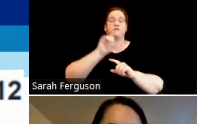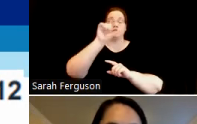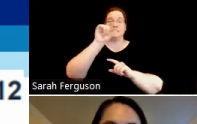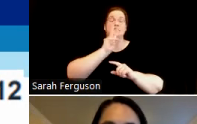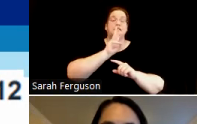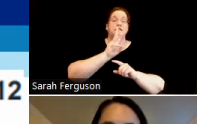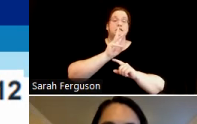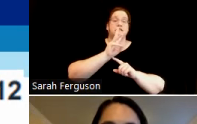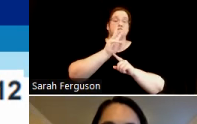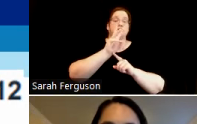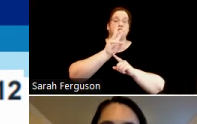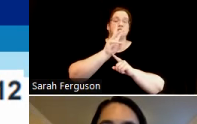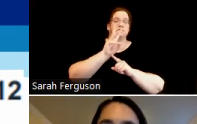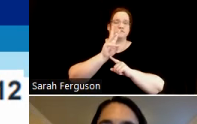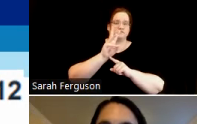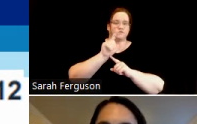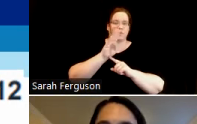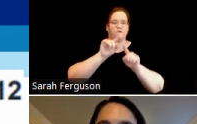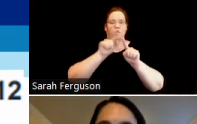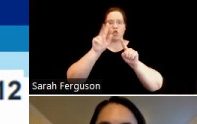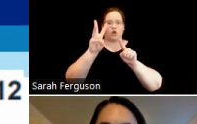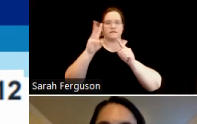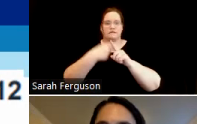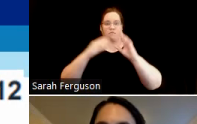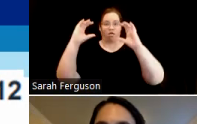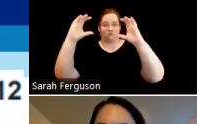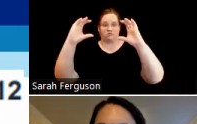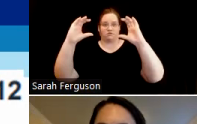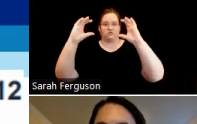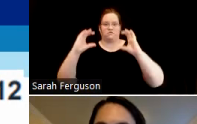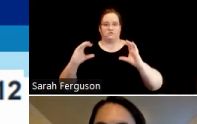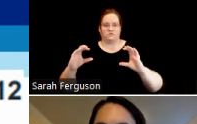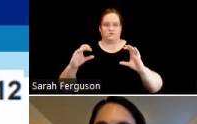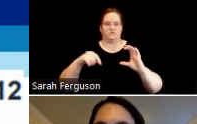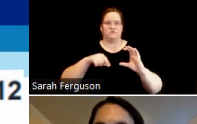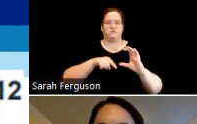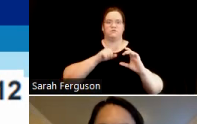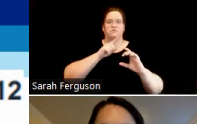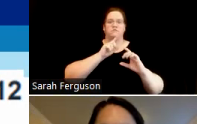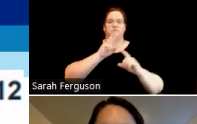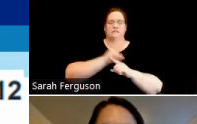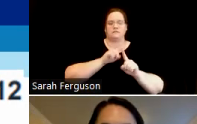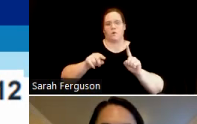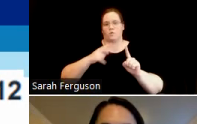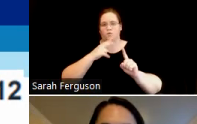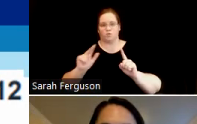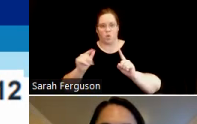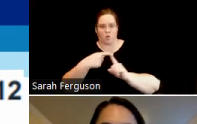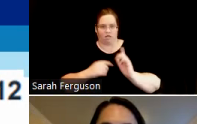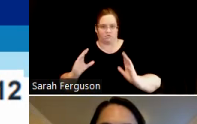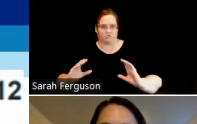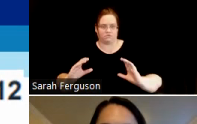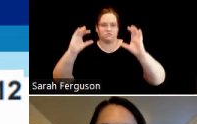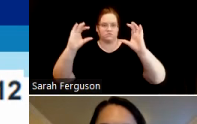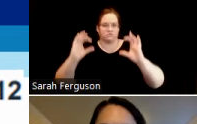the 6 to 23-month-olds, looking at irritability, sleepiness, loss of appetite. And